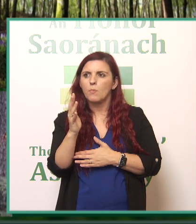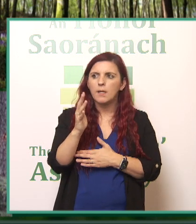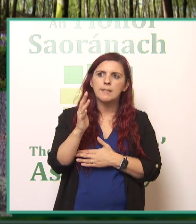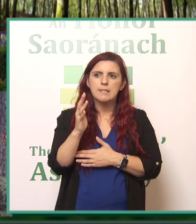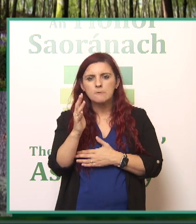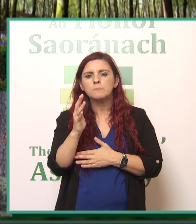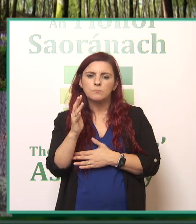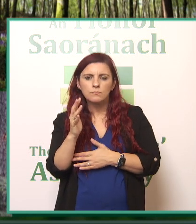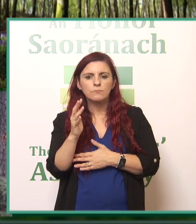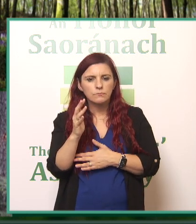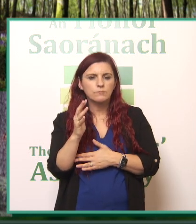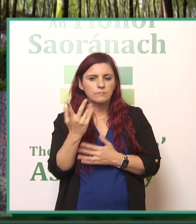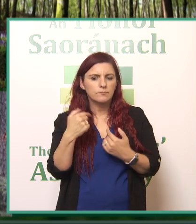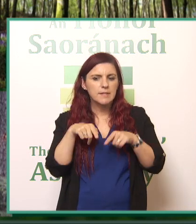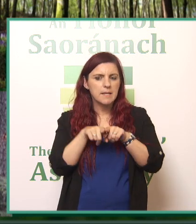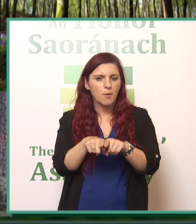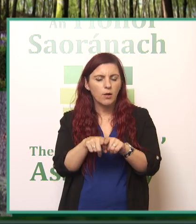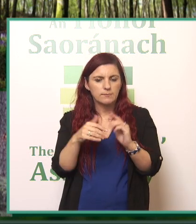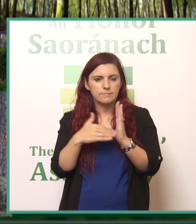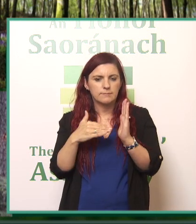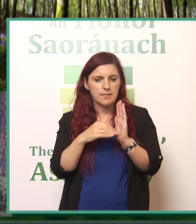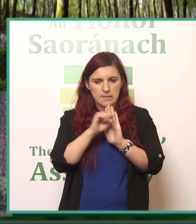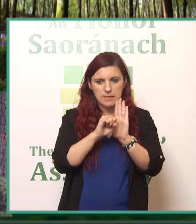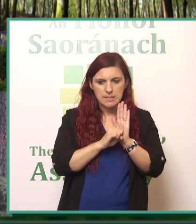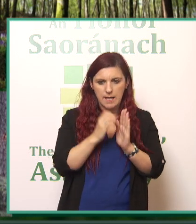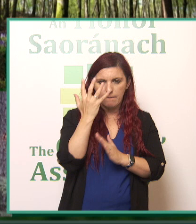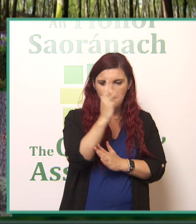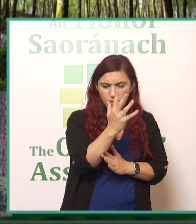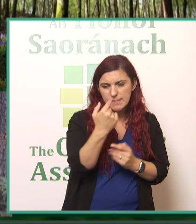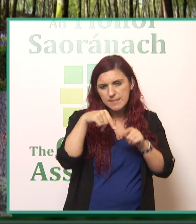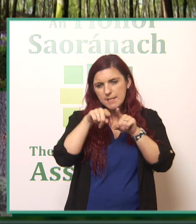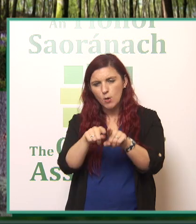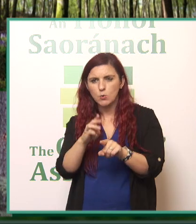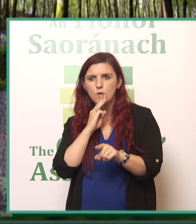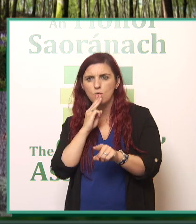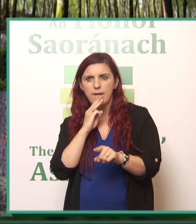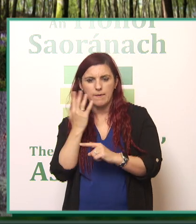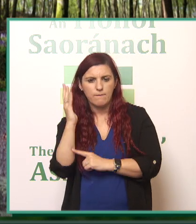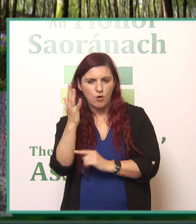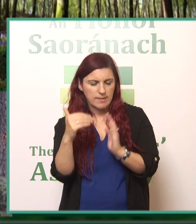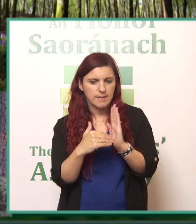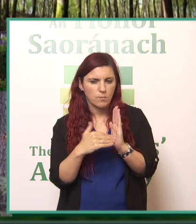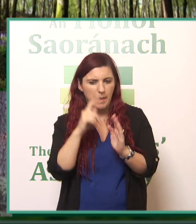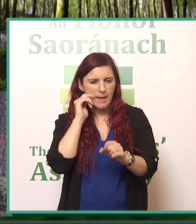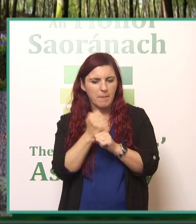It's quite similar. The state forests are quite similar to the private forests in Ireland when it comes to